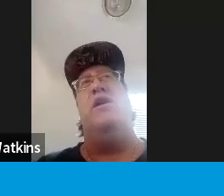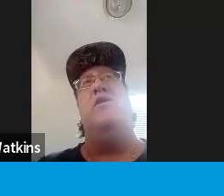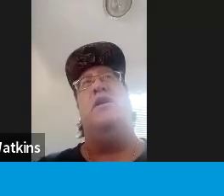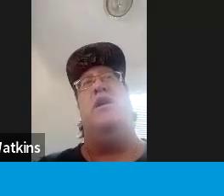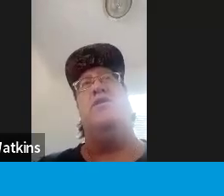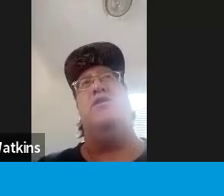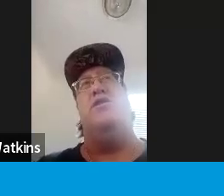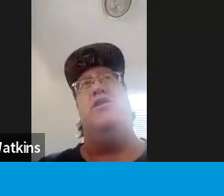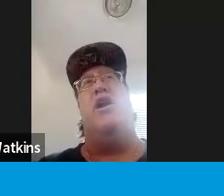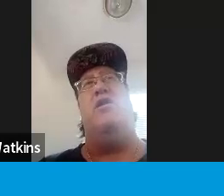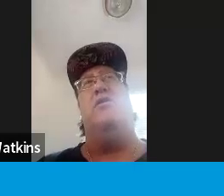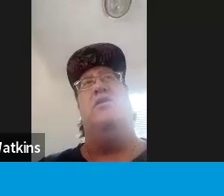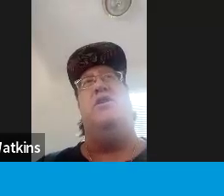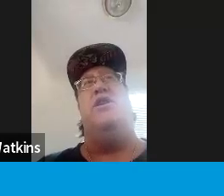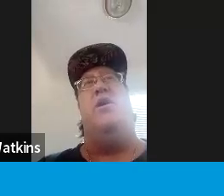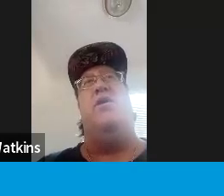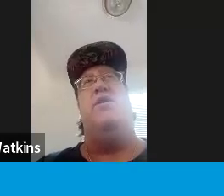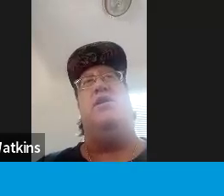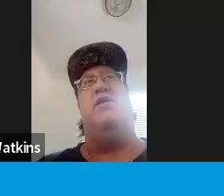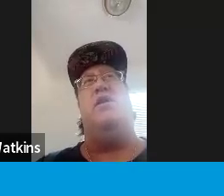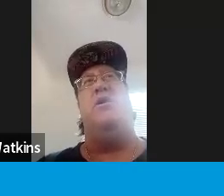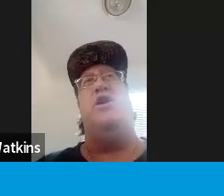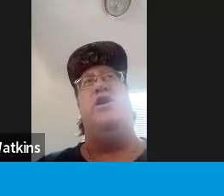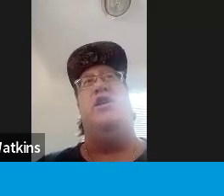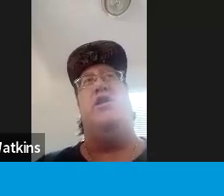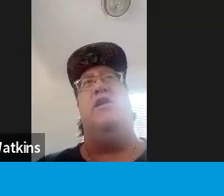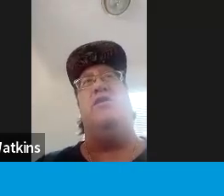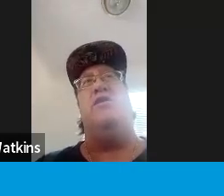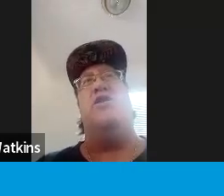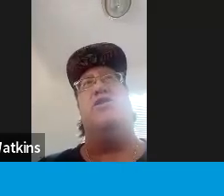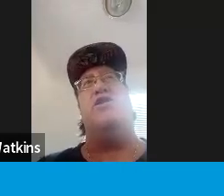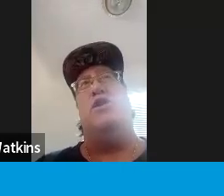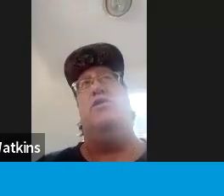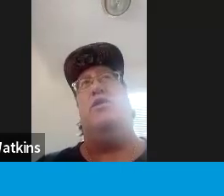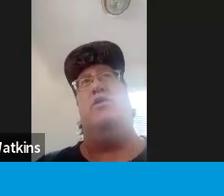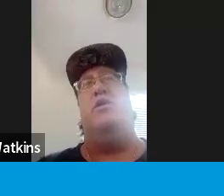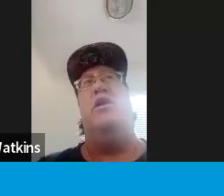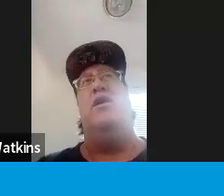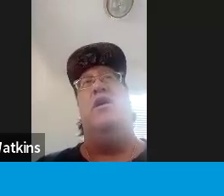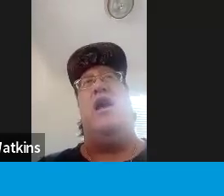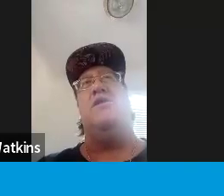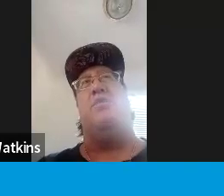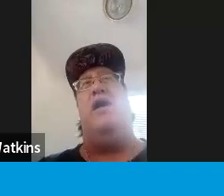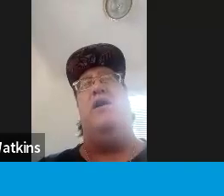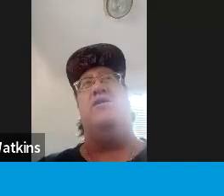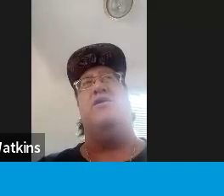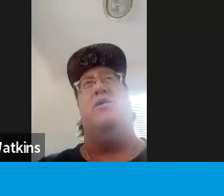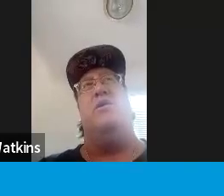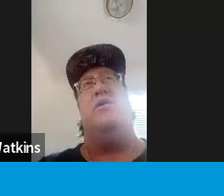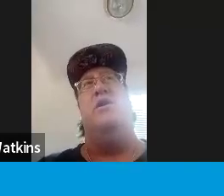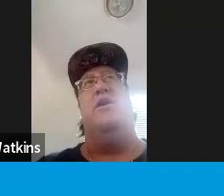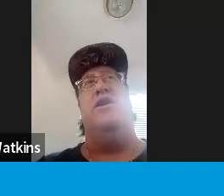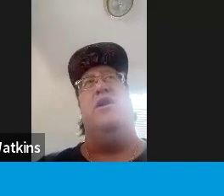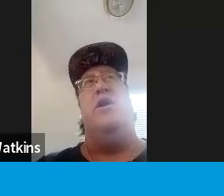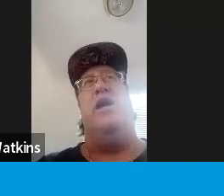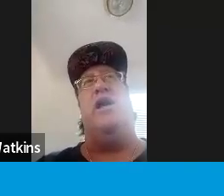them because they're not, of a community that is underserved or has bias